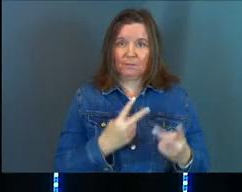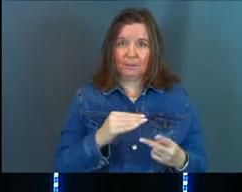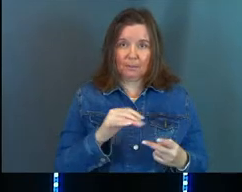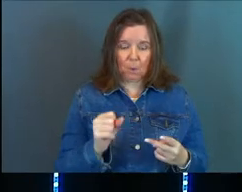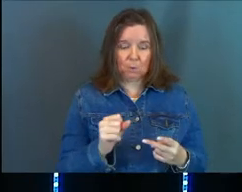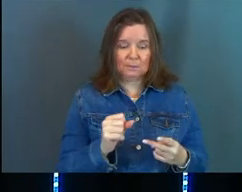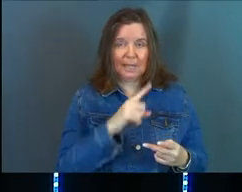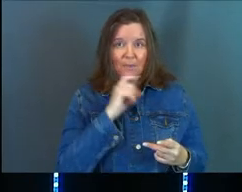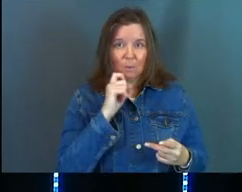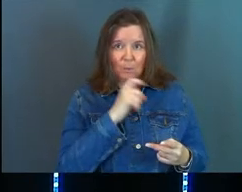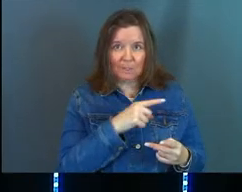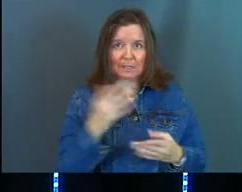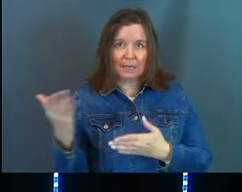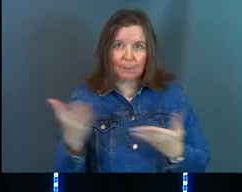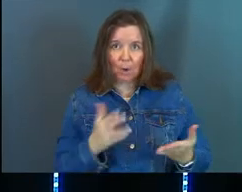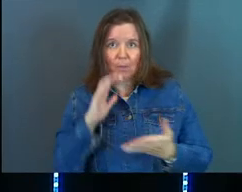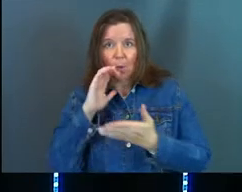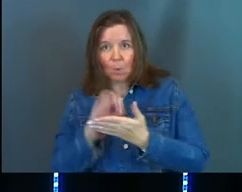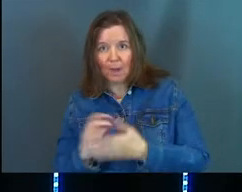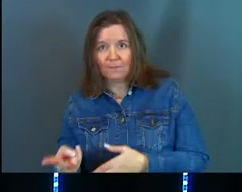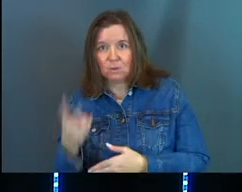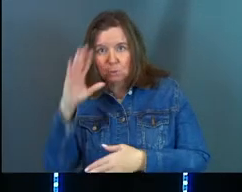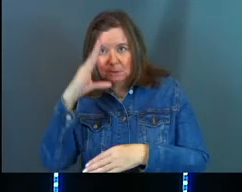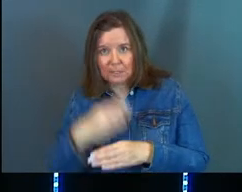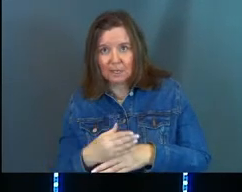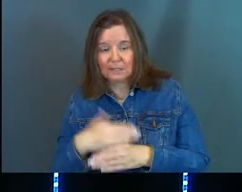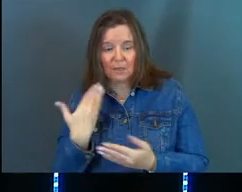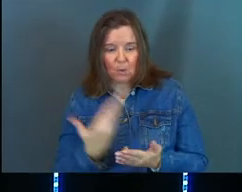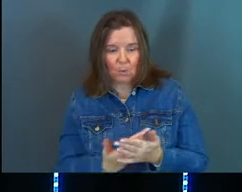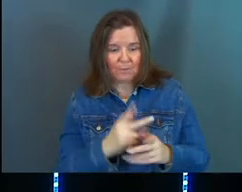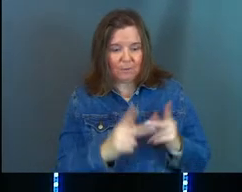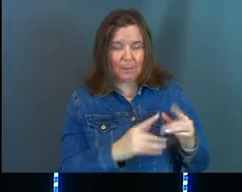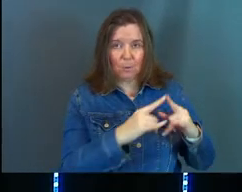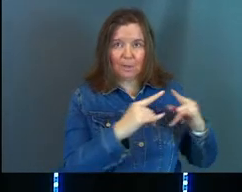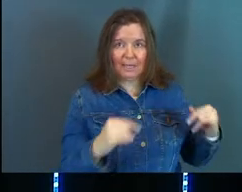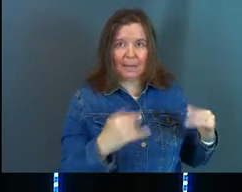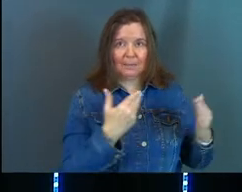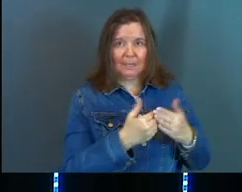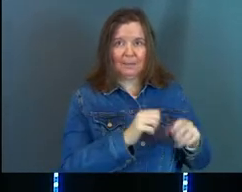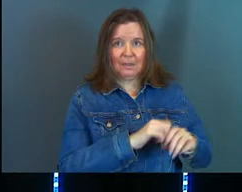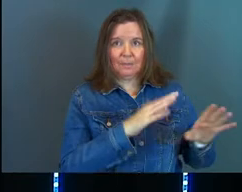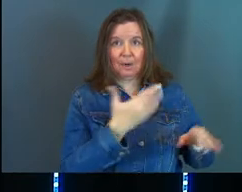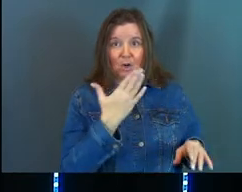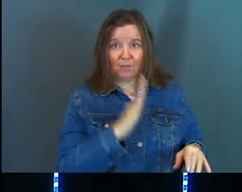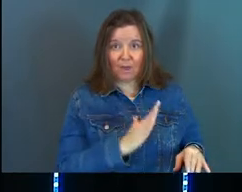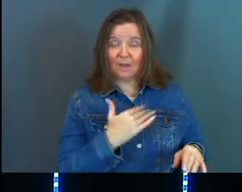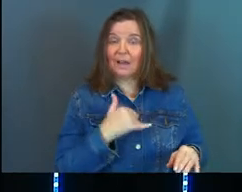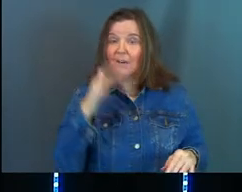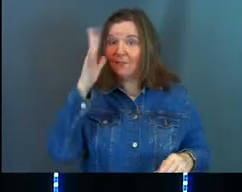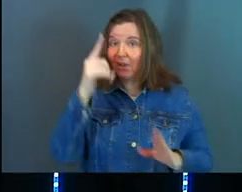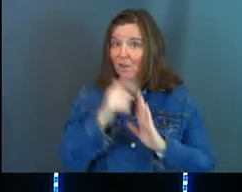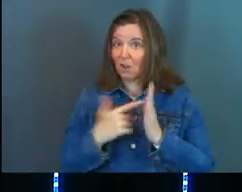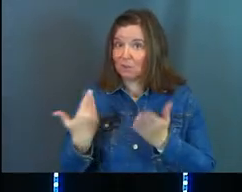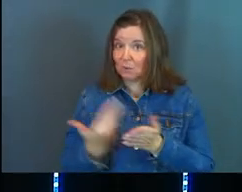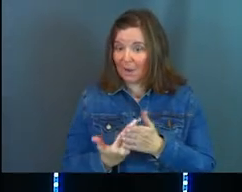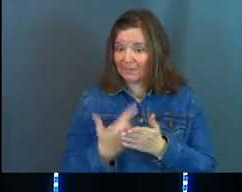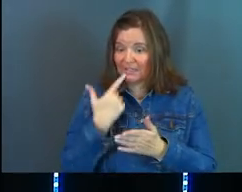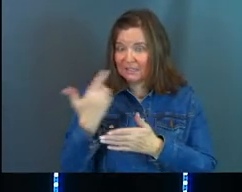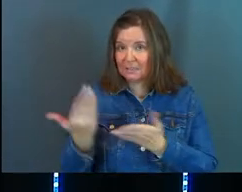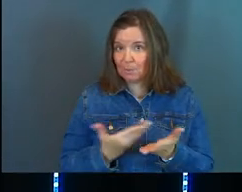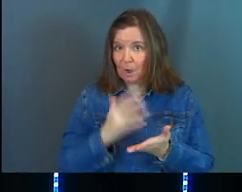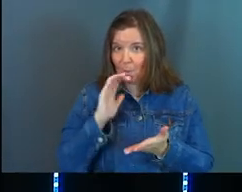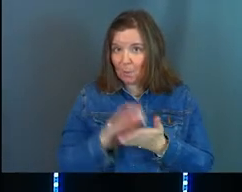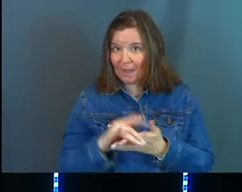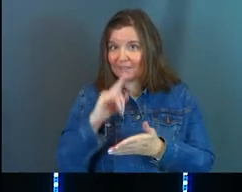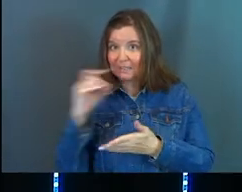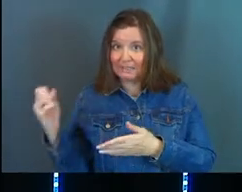wilderness, and he brought Moses' wife and two sons with him, and they arrived while Moses and the people were camped near the mountain of God. Now, father-in-law's here, and he's just brought wife and